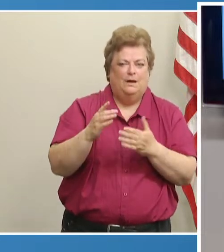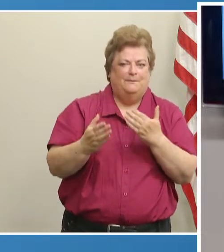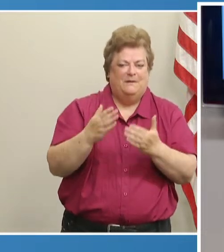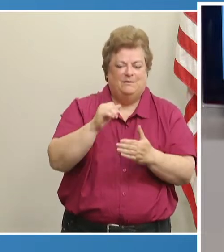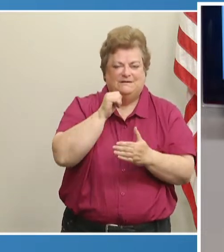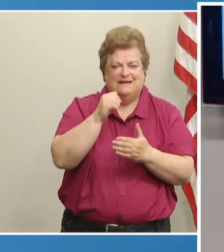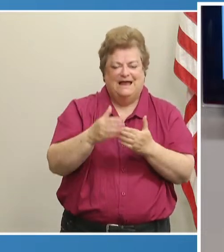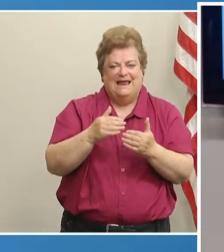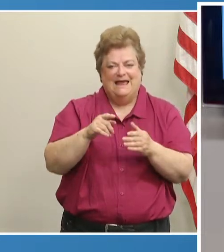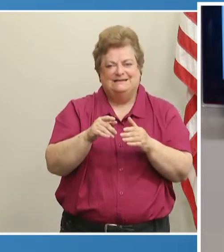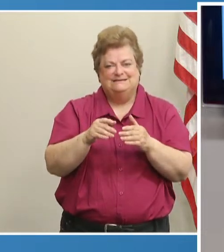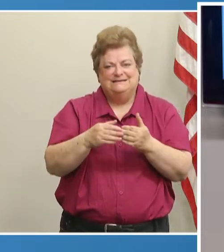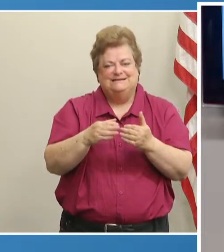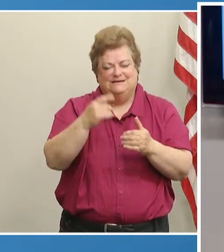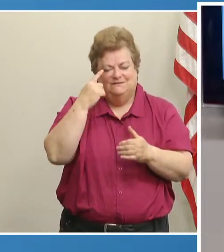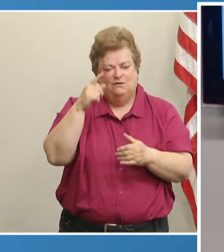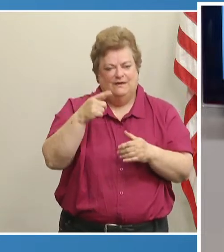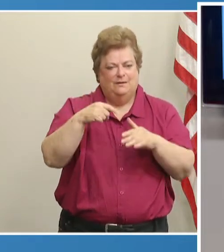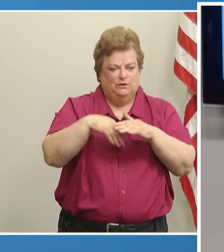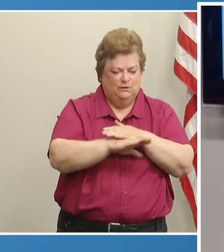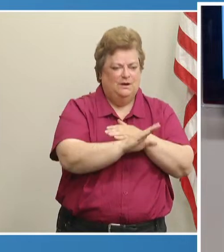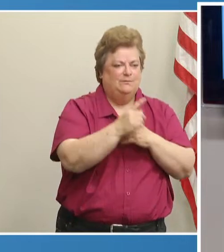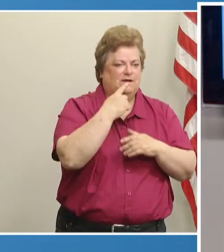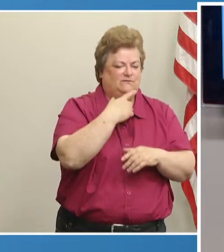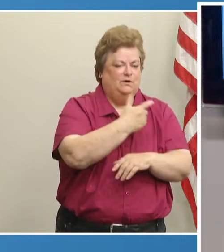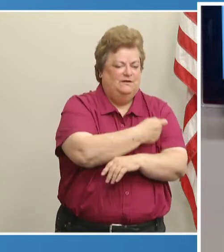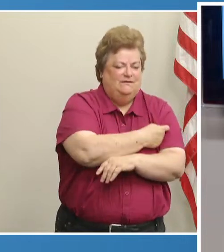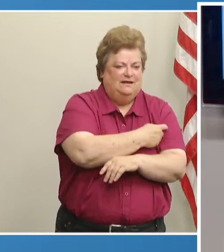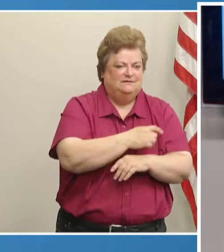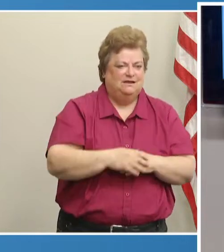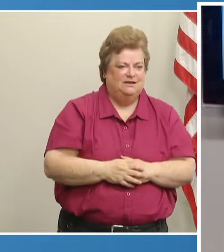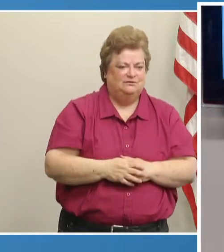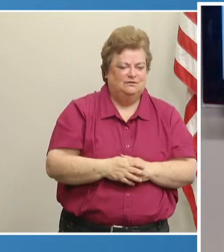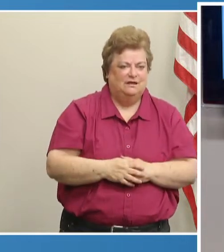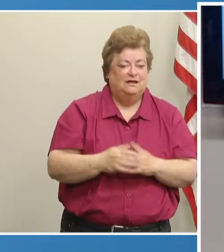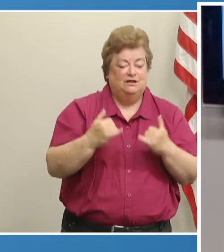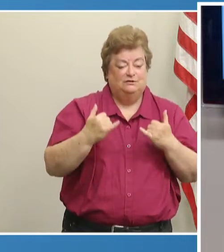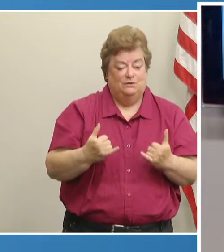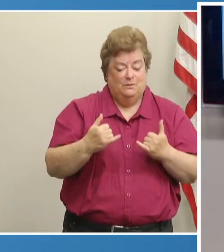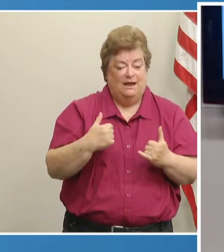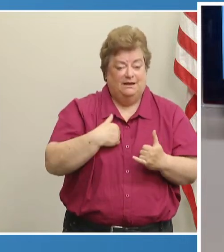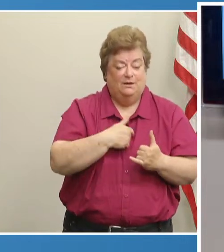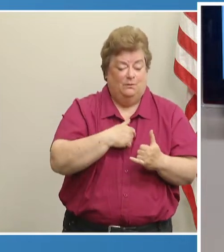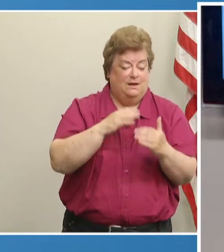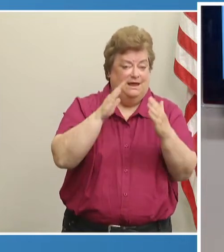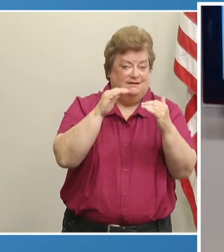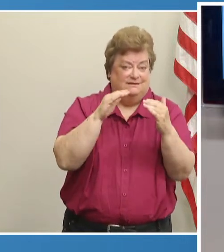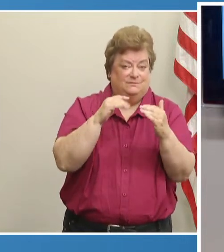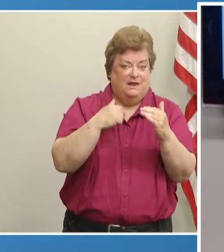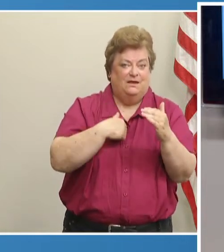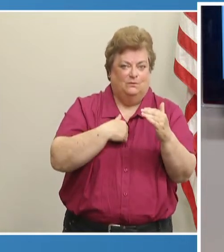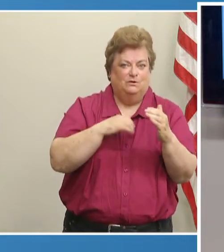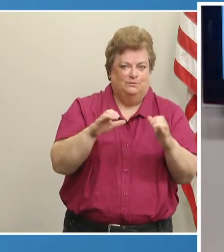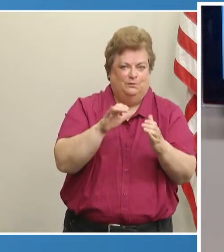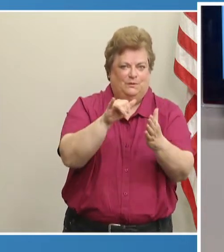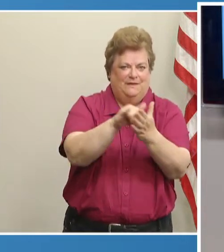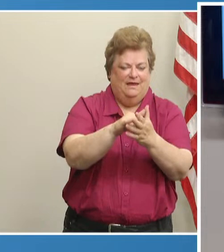for them to come in and get vaccinated. So at this point, that's what we anticipate doing.